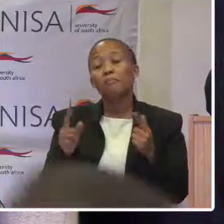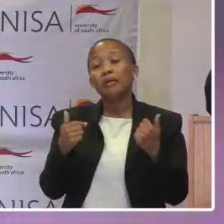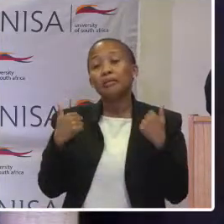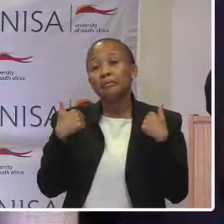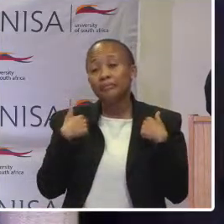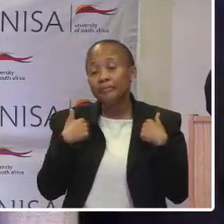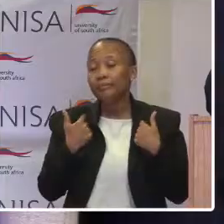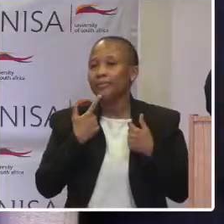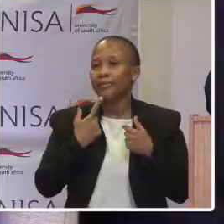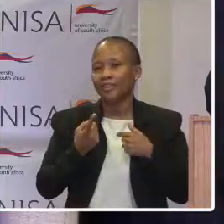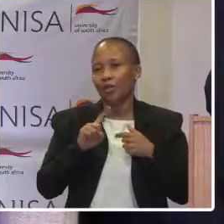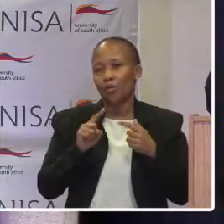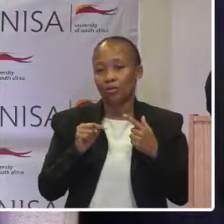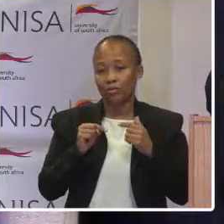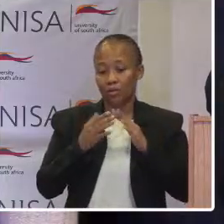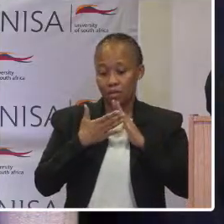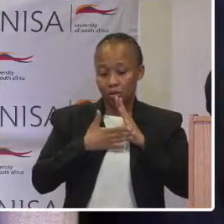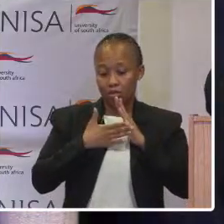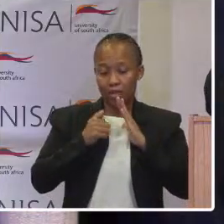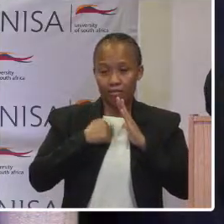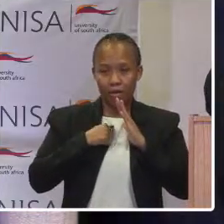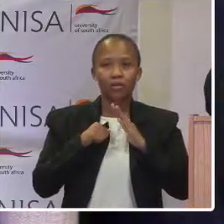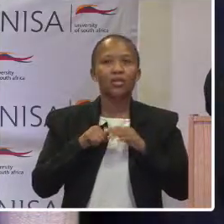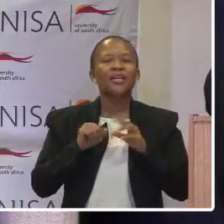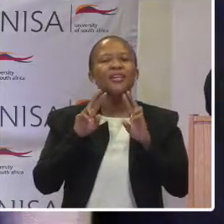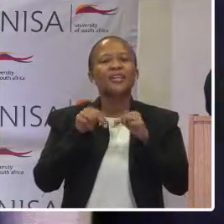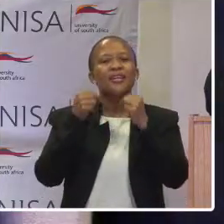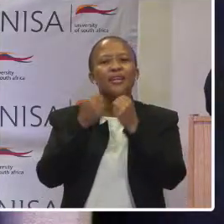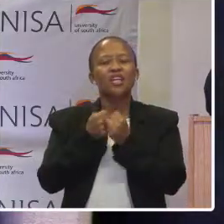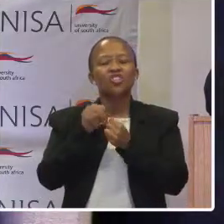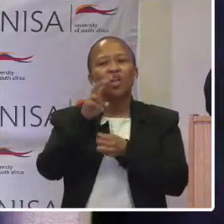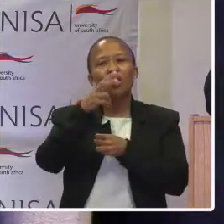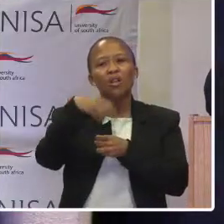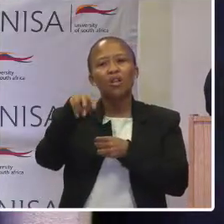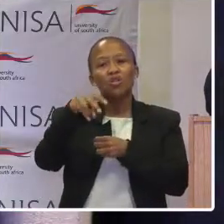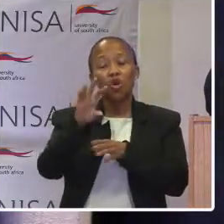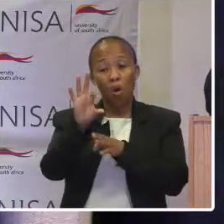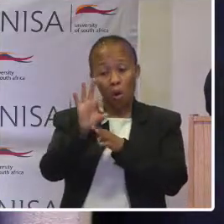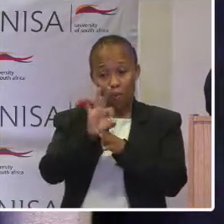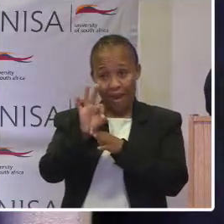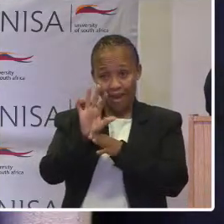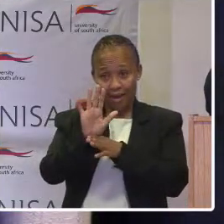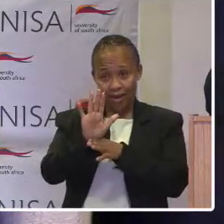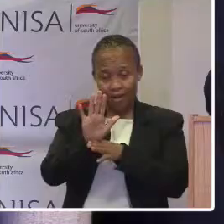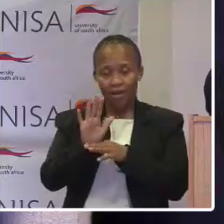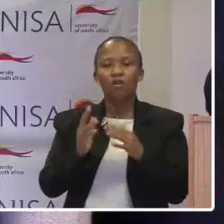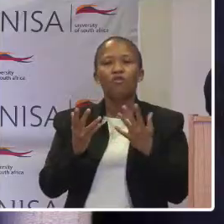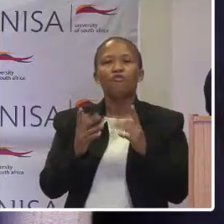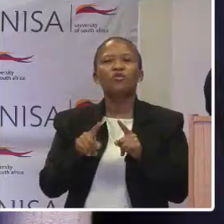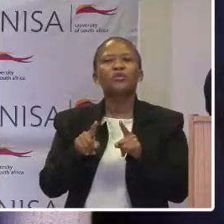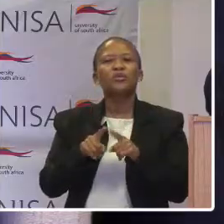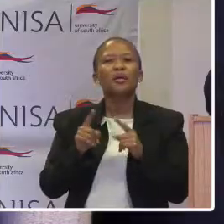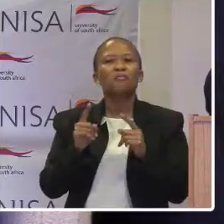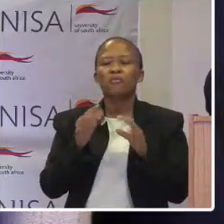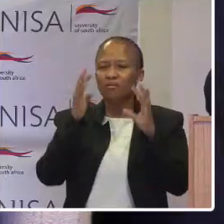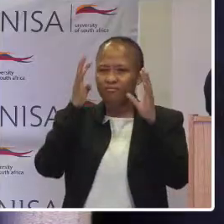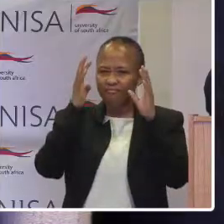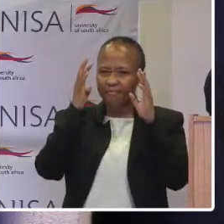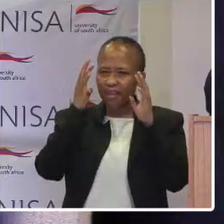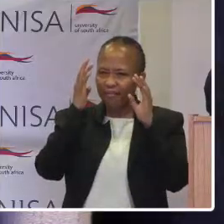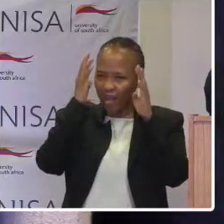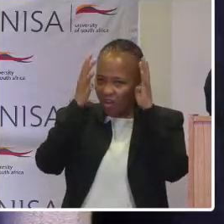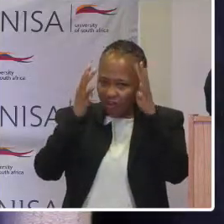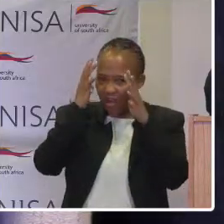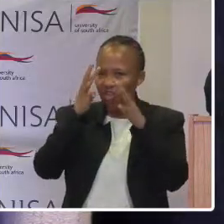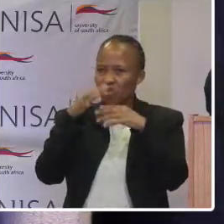planning to do a national tour in terms of these very same innovation or devices.